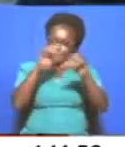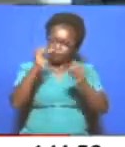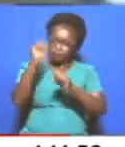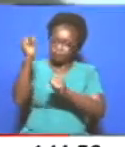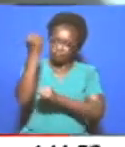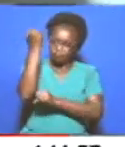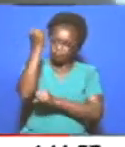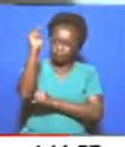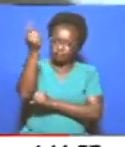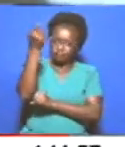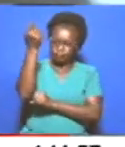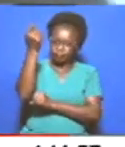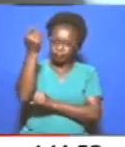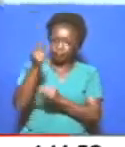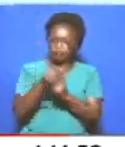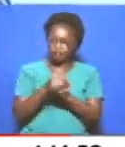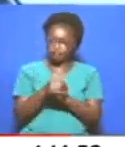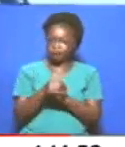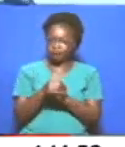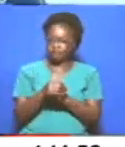Kenya.